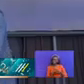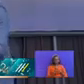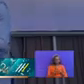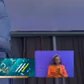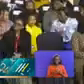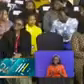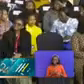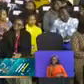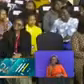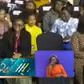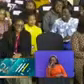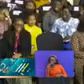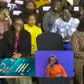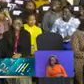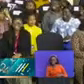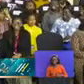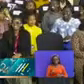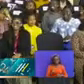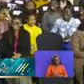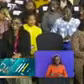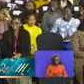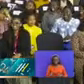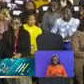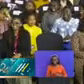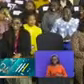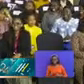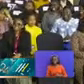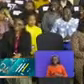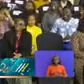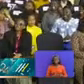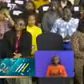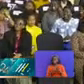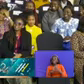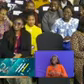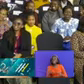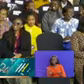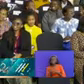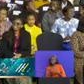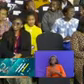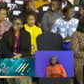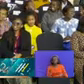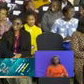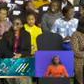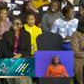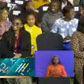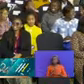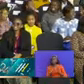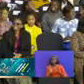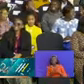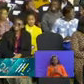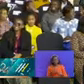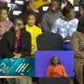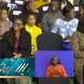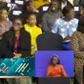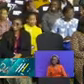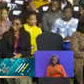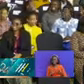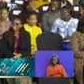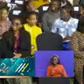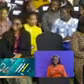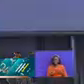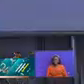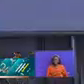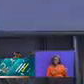generation I tell we we have Pioneer postures but nothing is moving in the